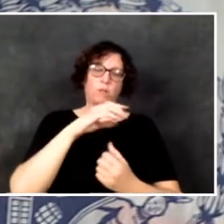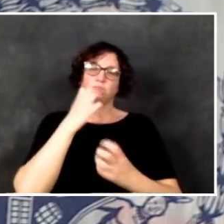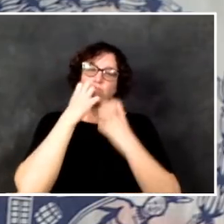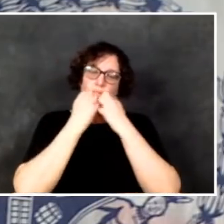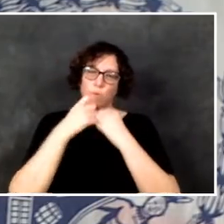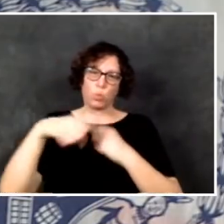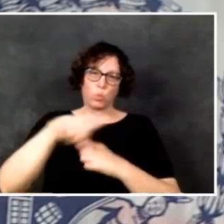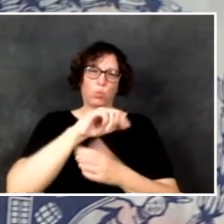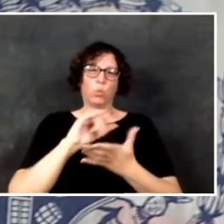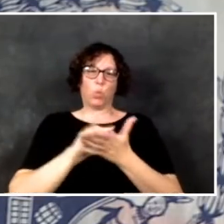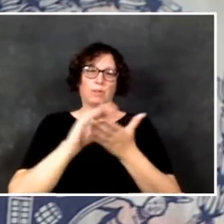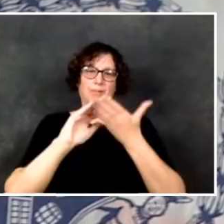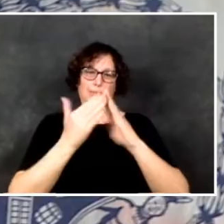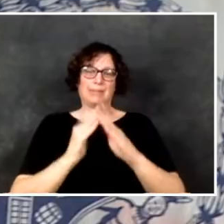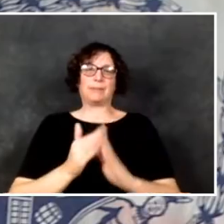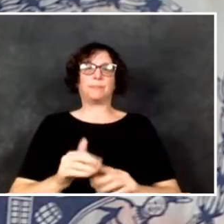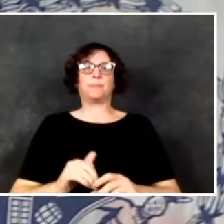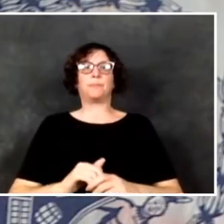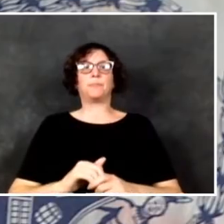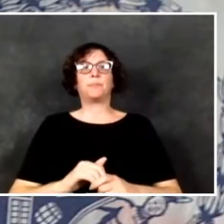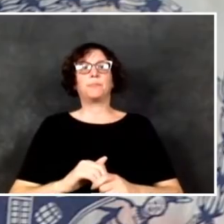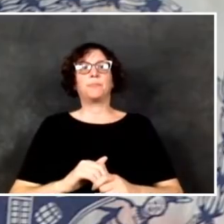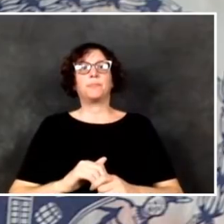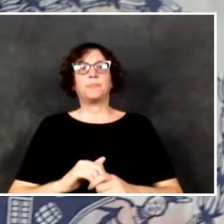them, regardless of documentation status.